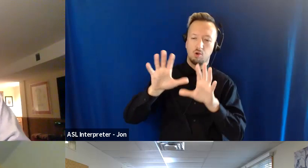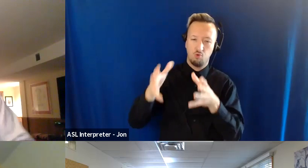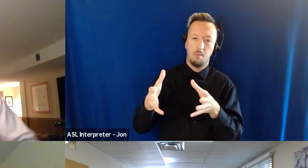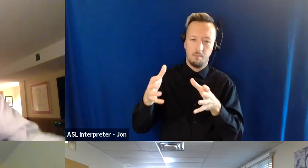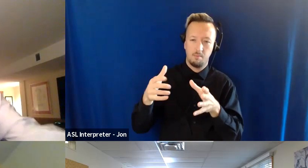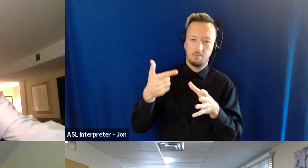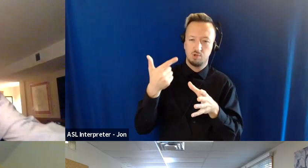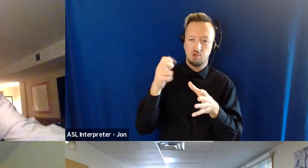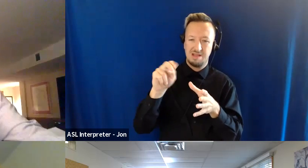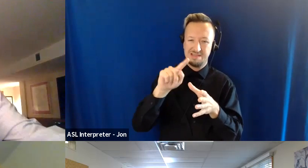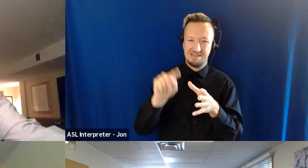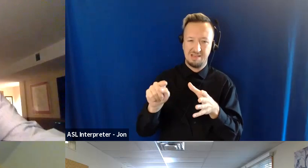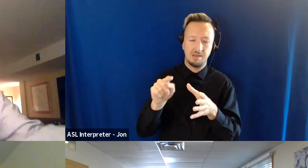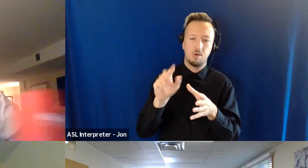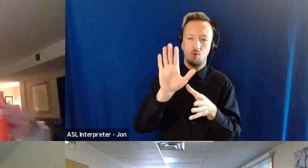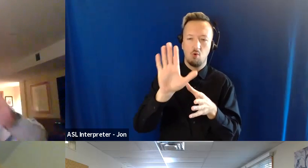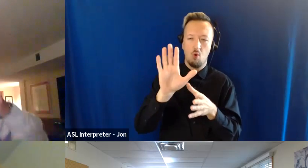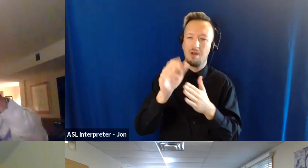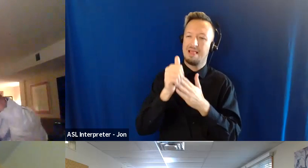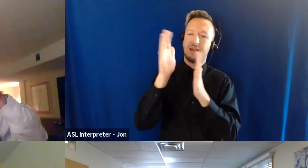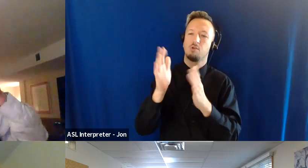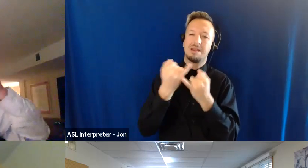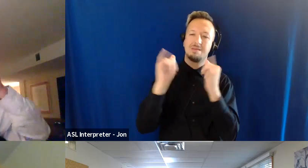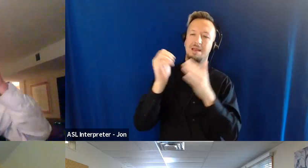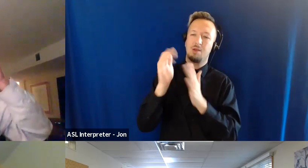share your favorite if you want.